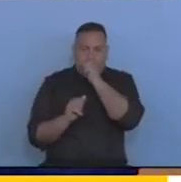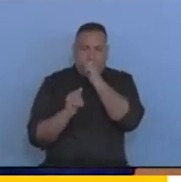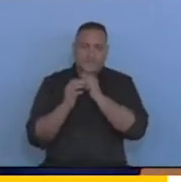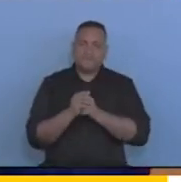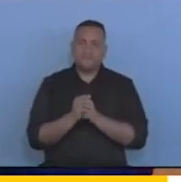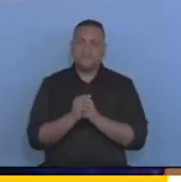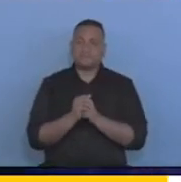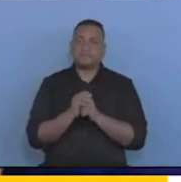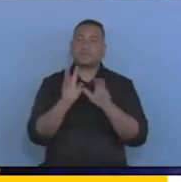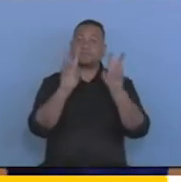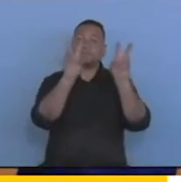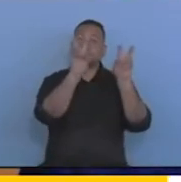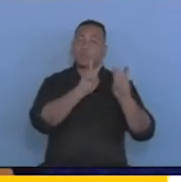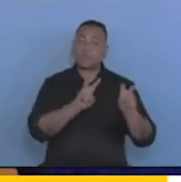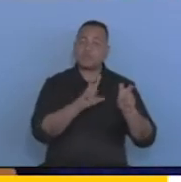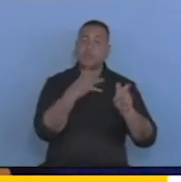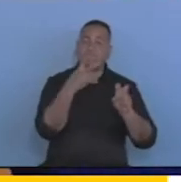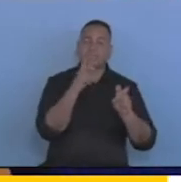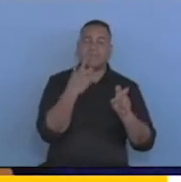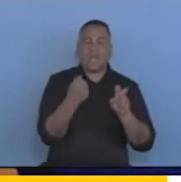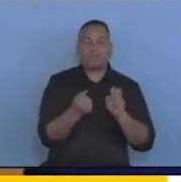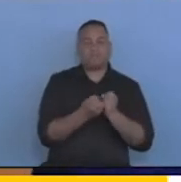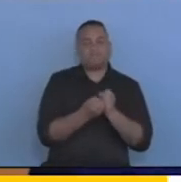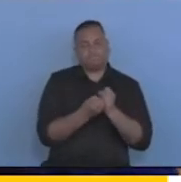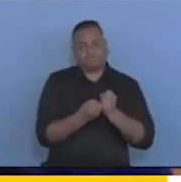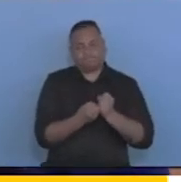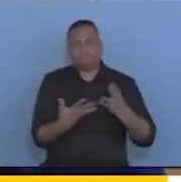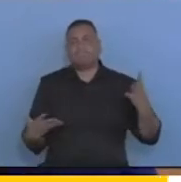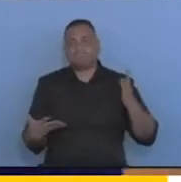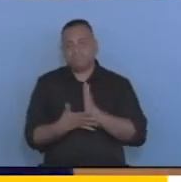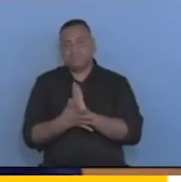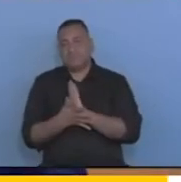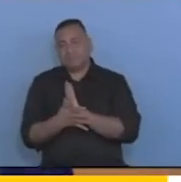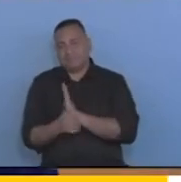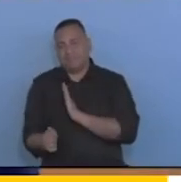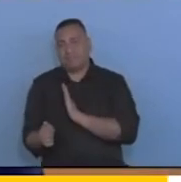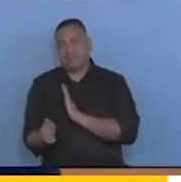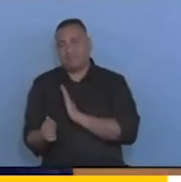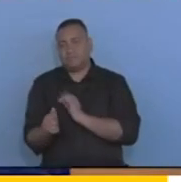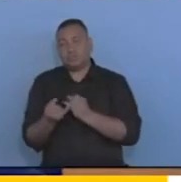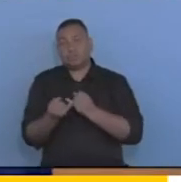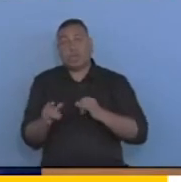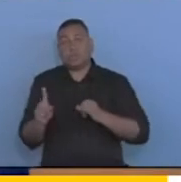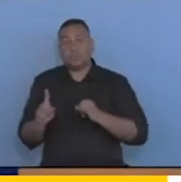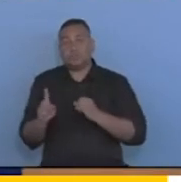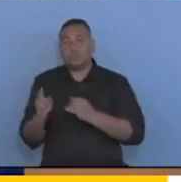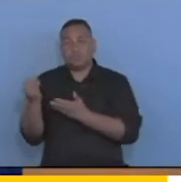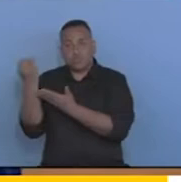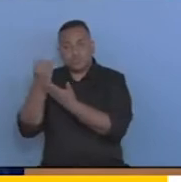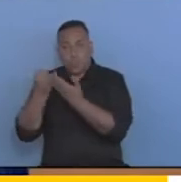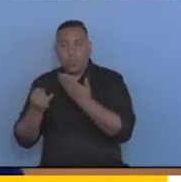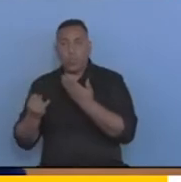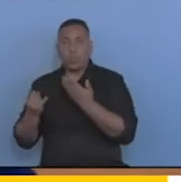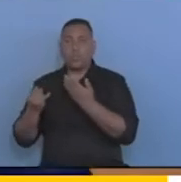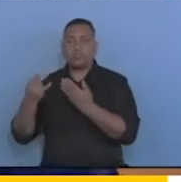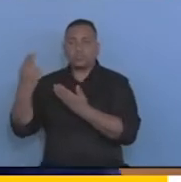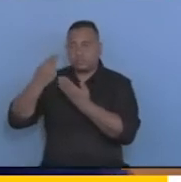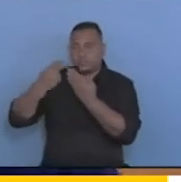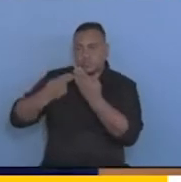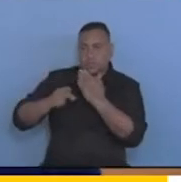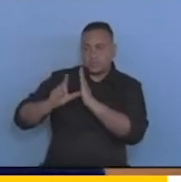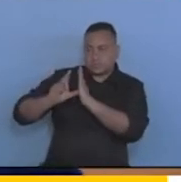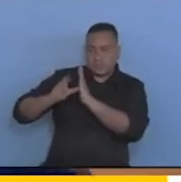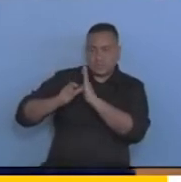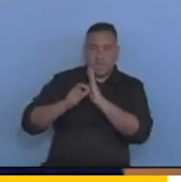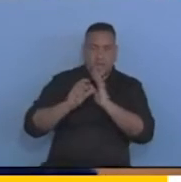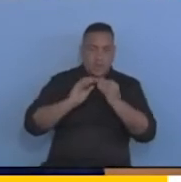skills. Let's start off with designing skills. To design a motor or an installation or a